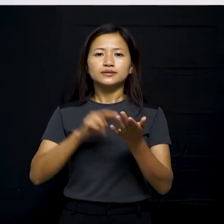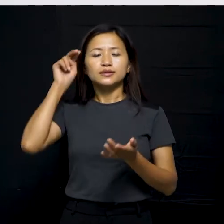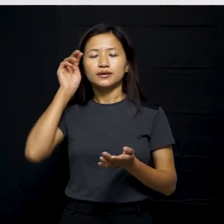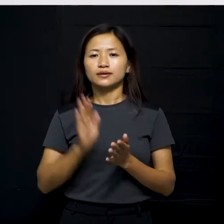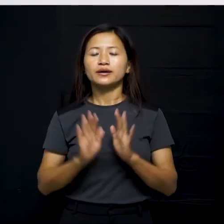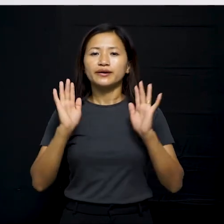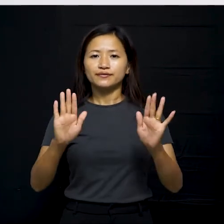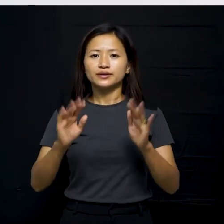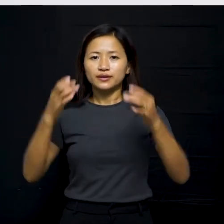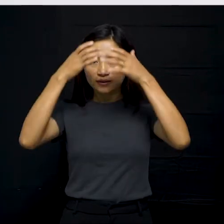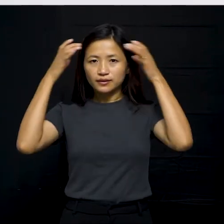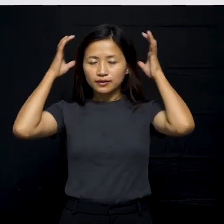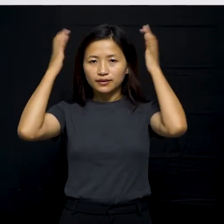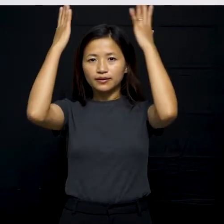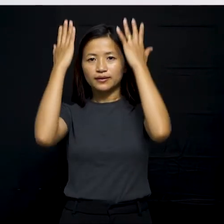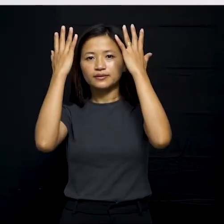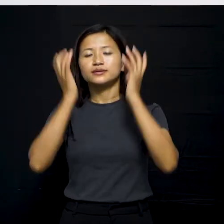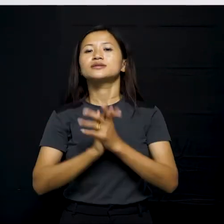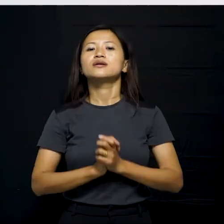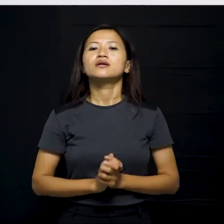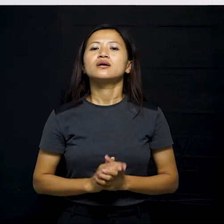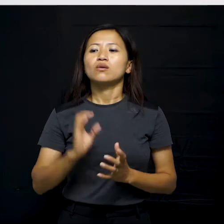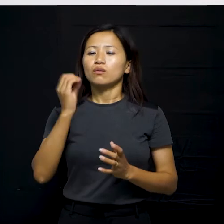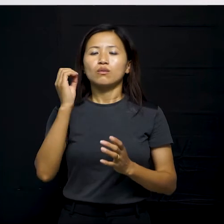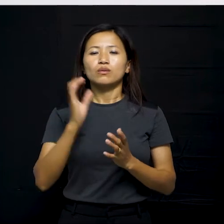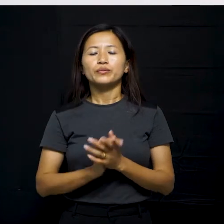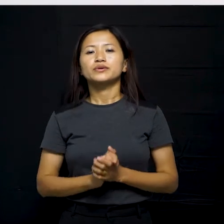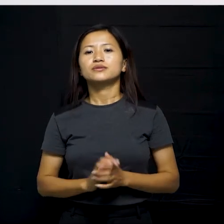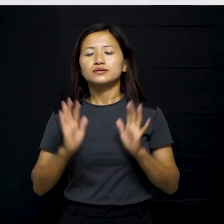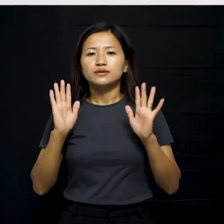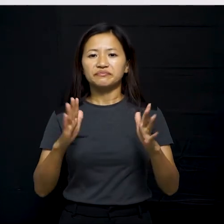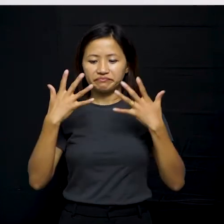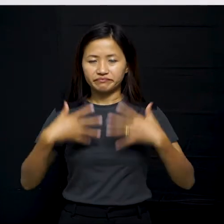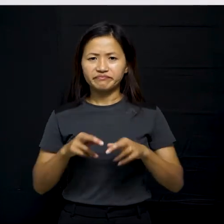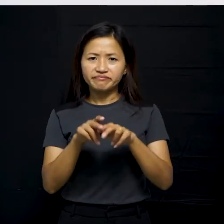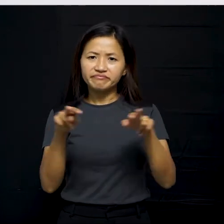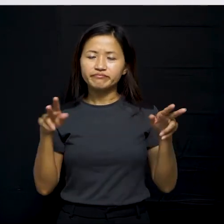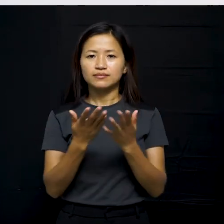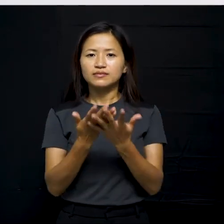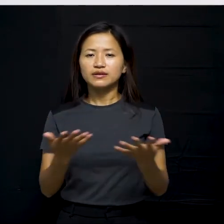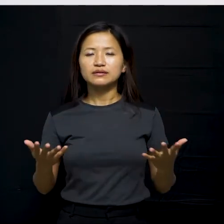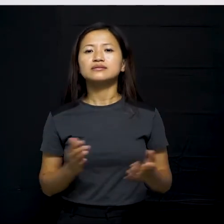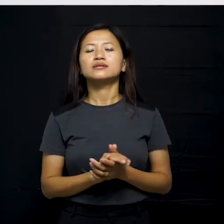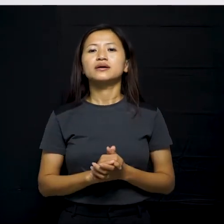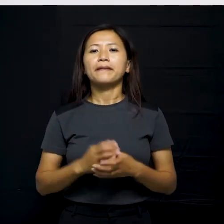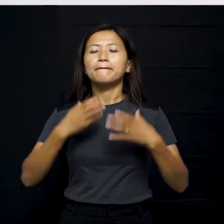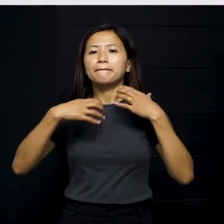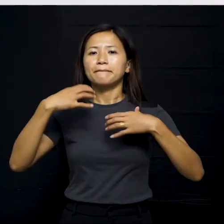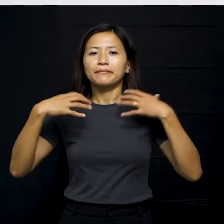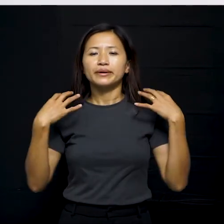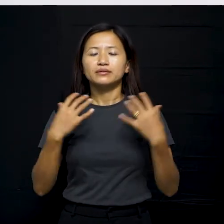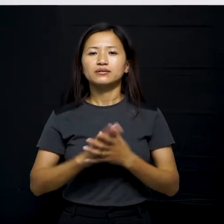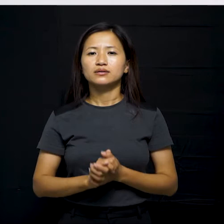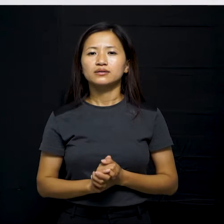most of the Naga dresses, ornaments, are used. This hornbill feather